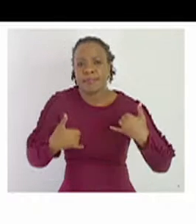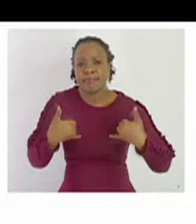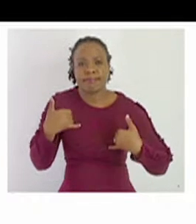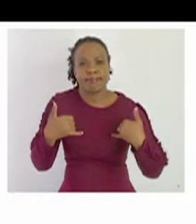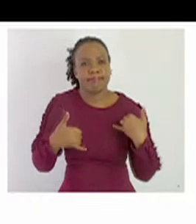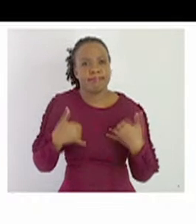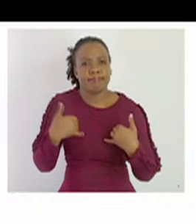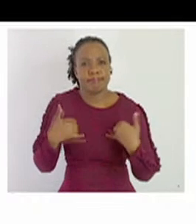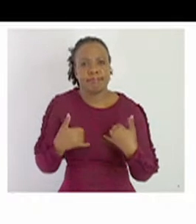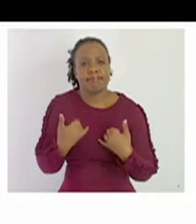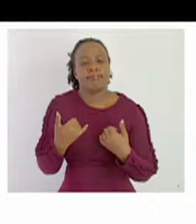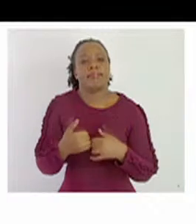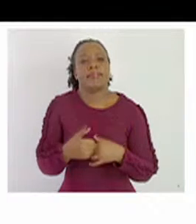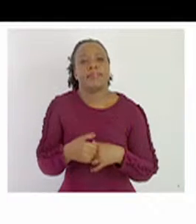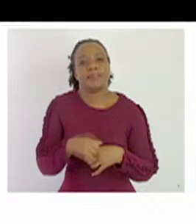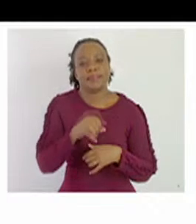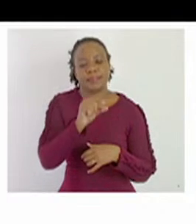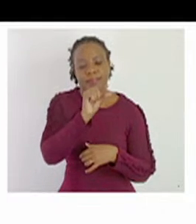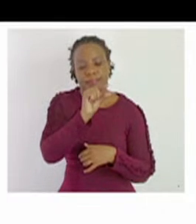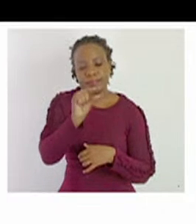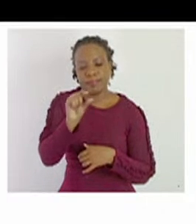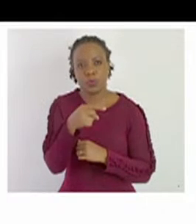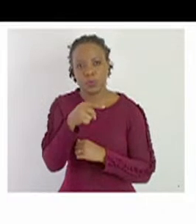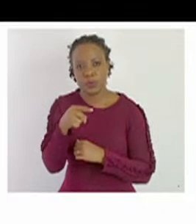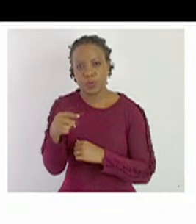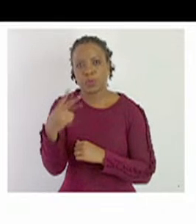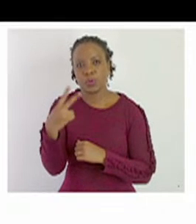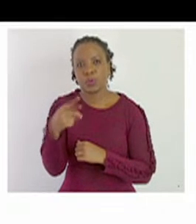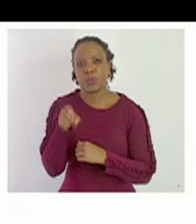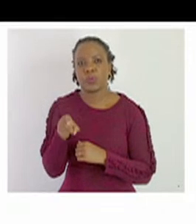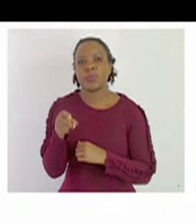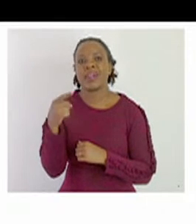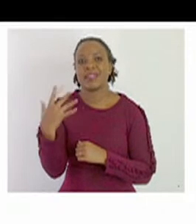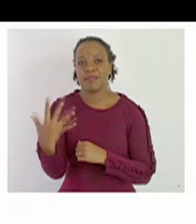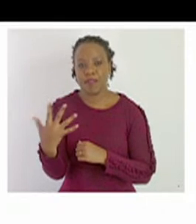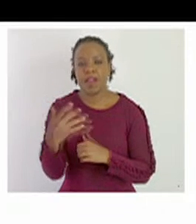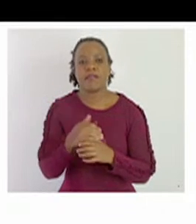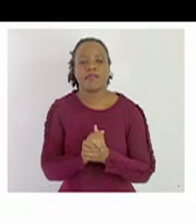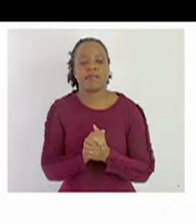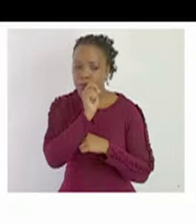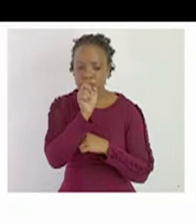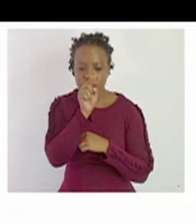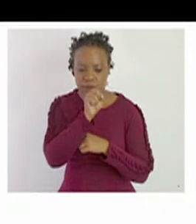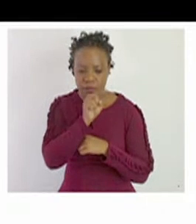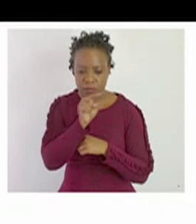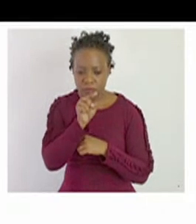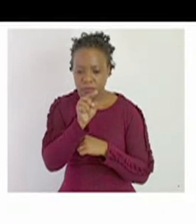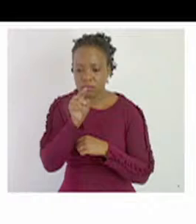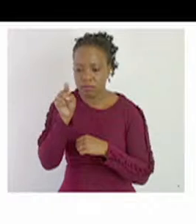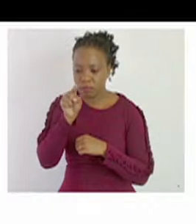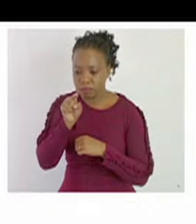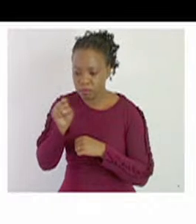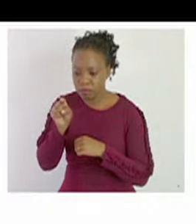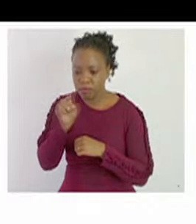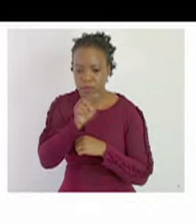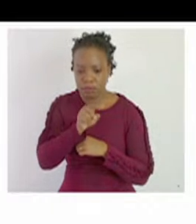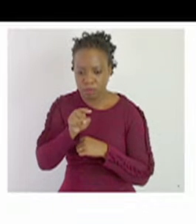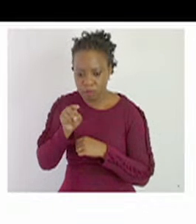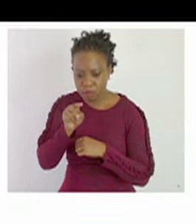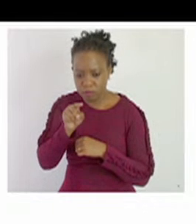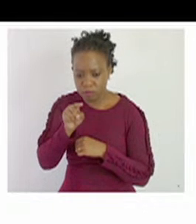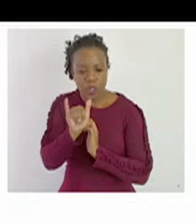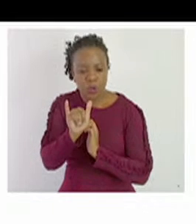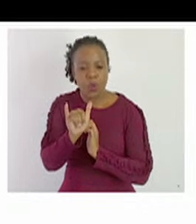they boy is our abstract noun. Still on the same page, we have nouns there, but they're